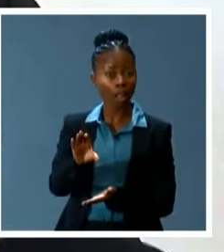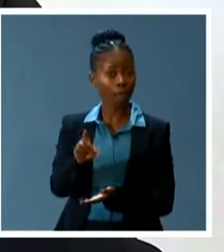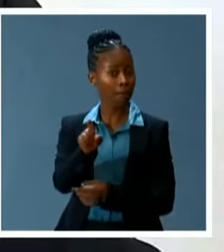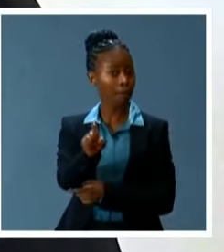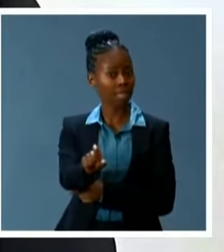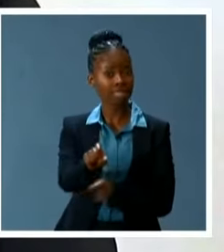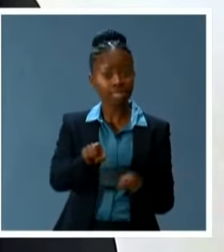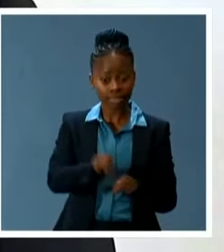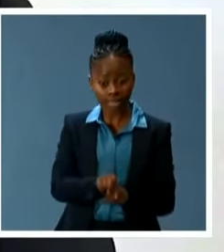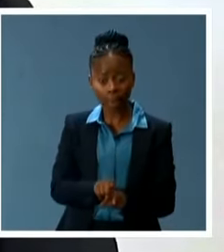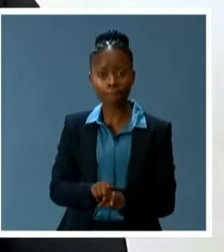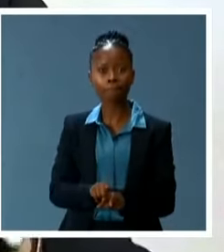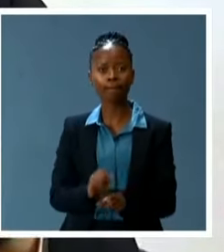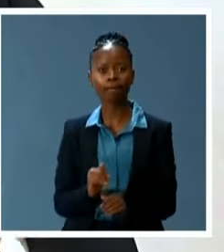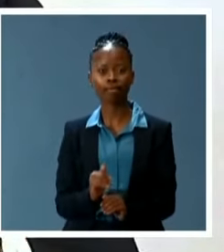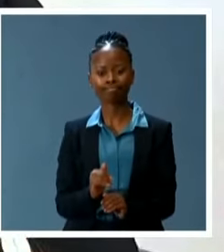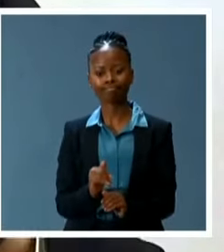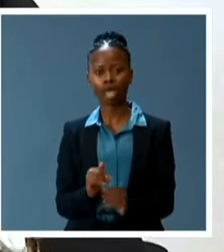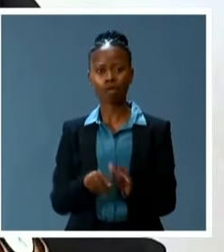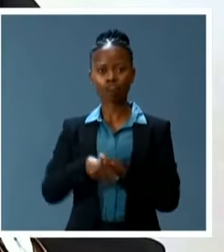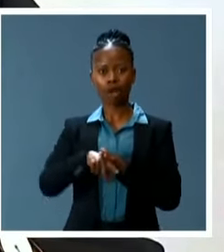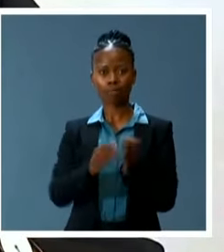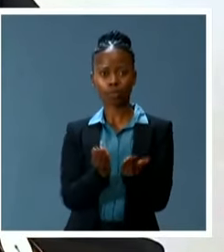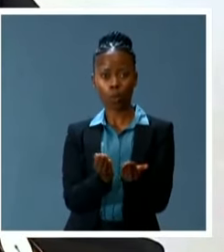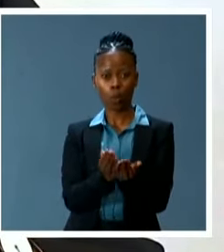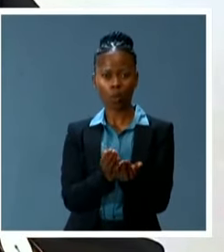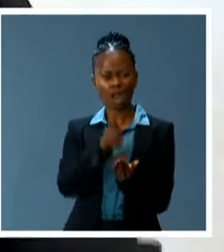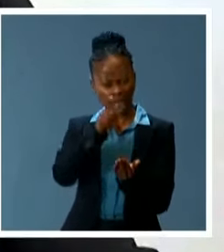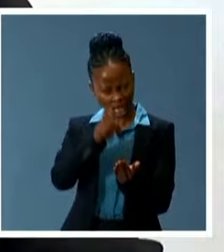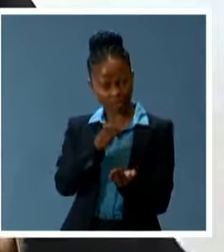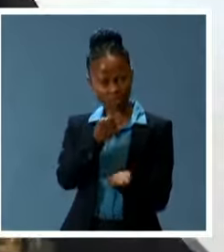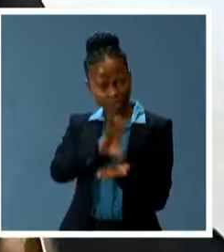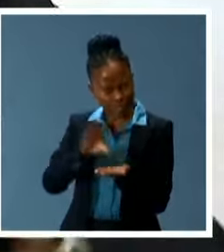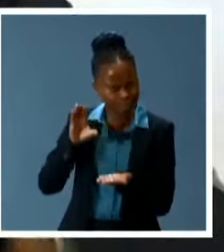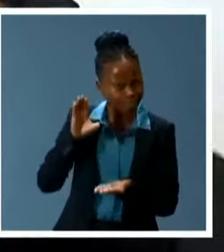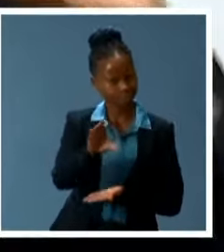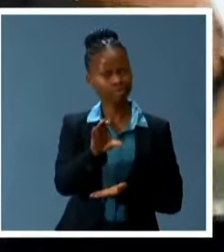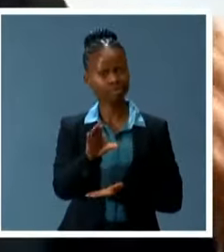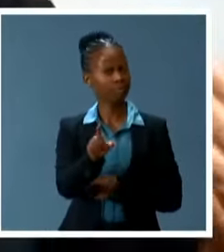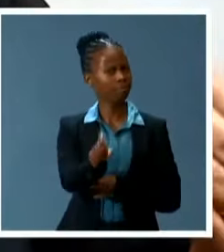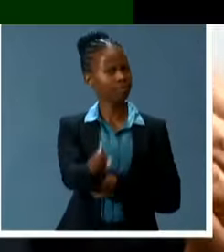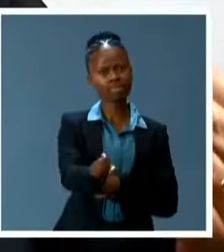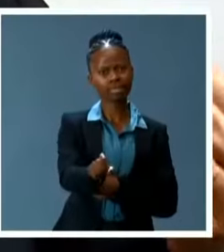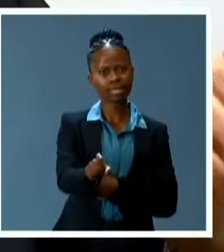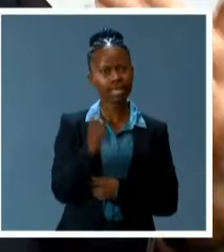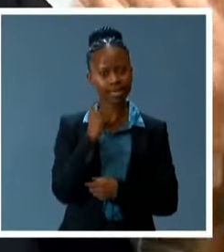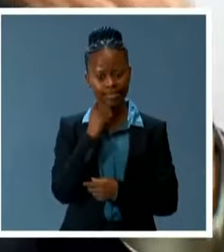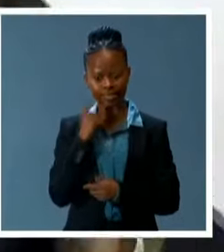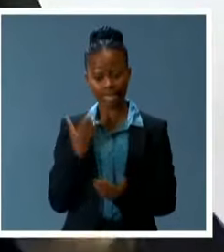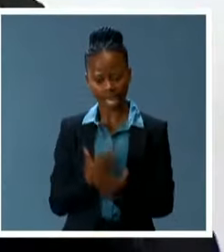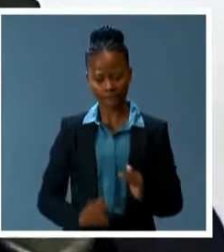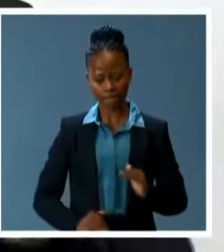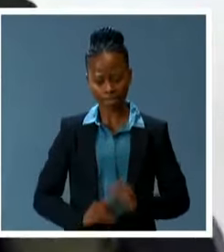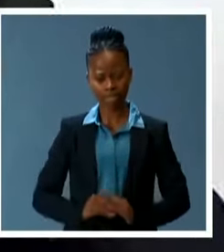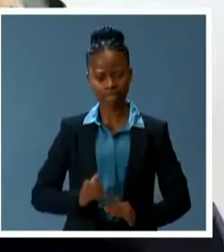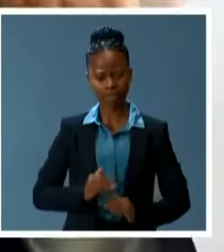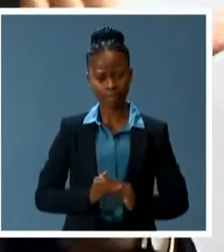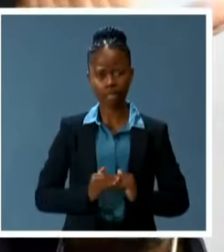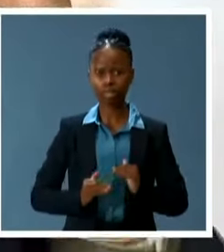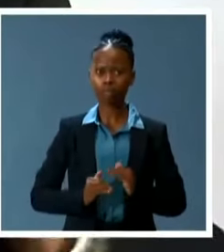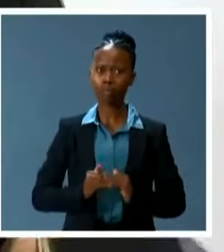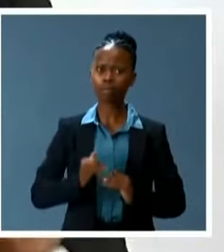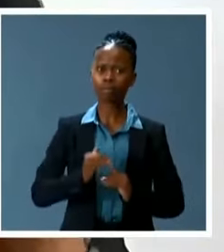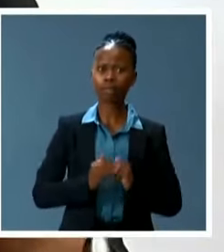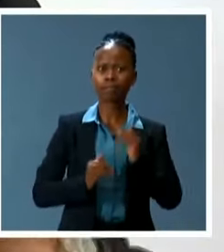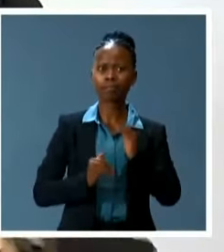the quality of education, in order to create equalizing factors that then will be reflected at university. To think that the university by